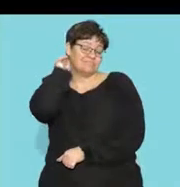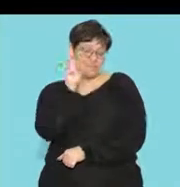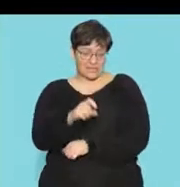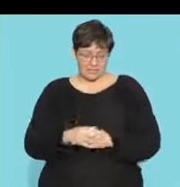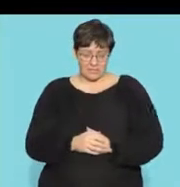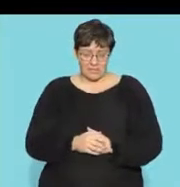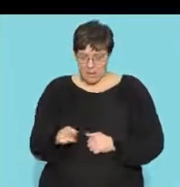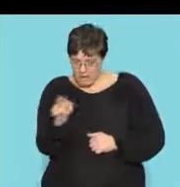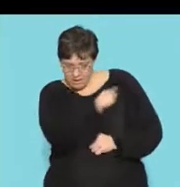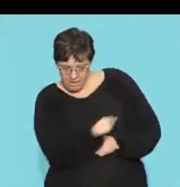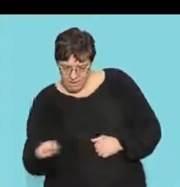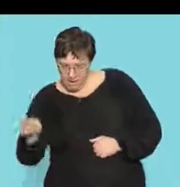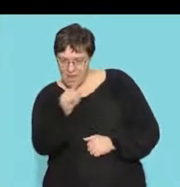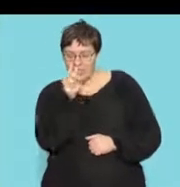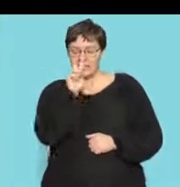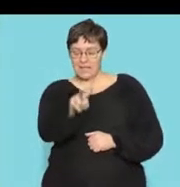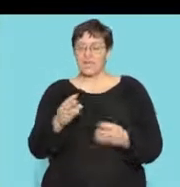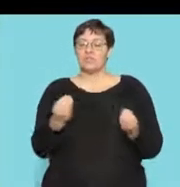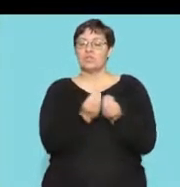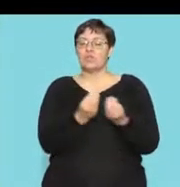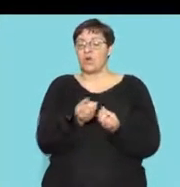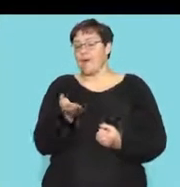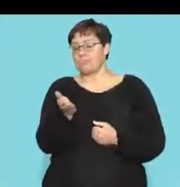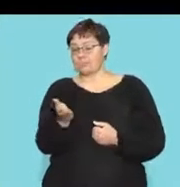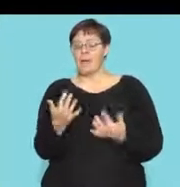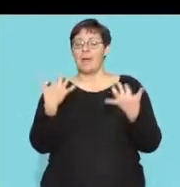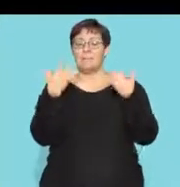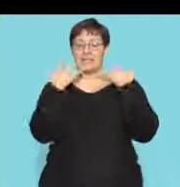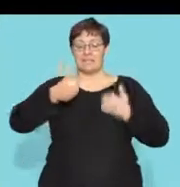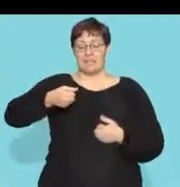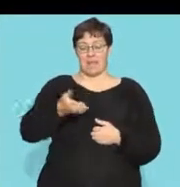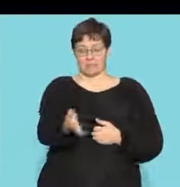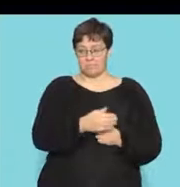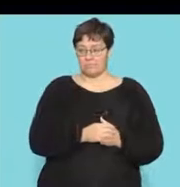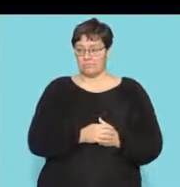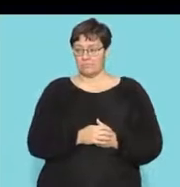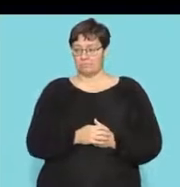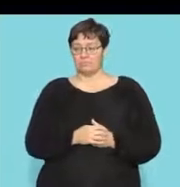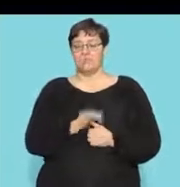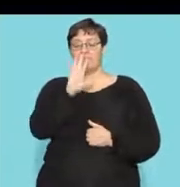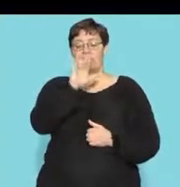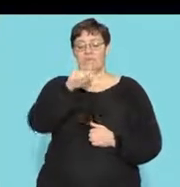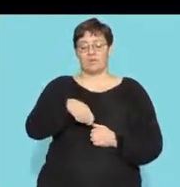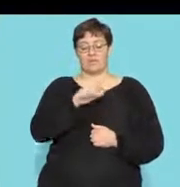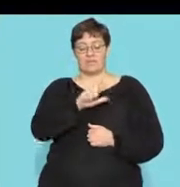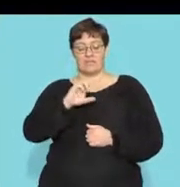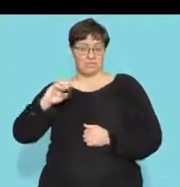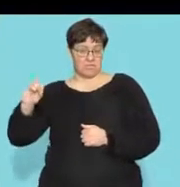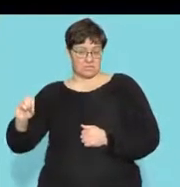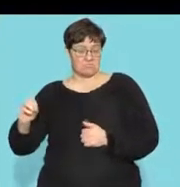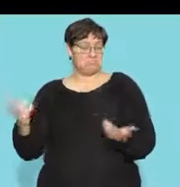can see here, stock on hand of plastic bags. There we go, 5,700. So